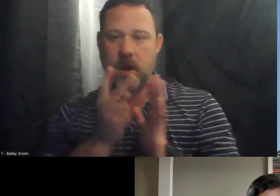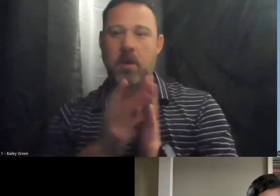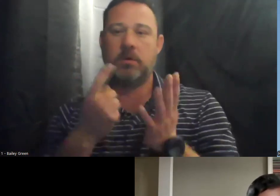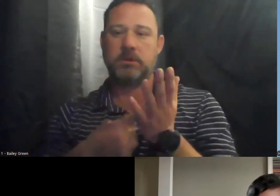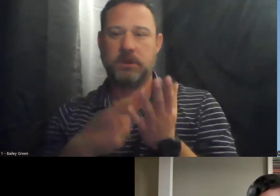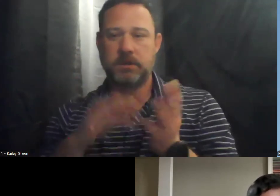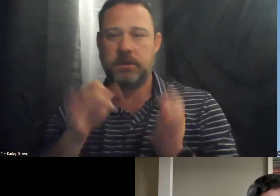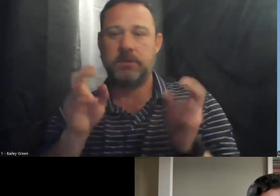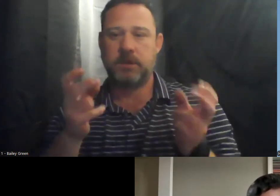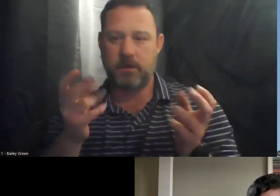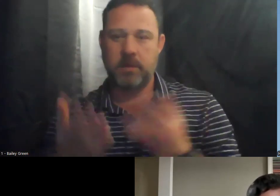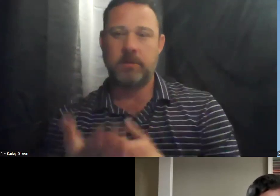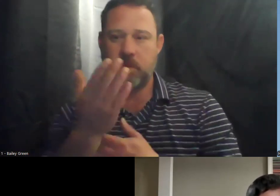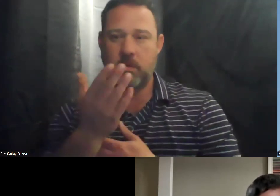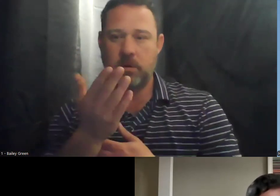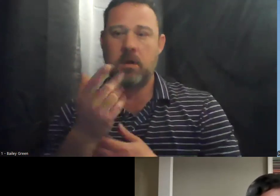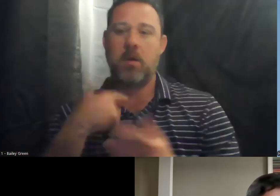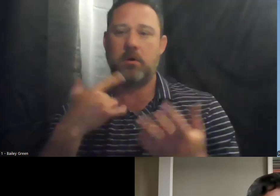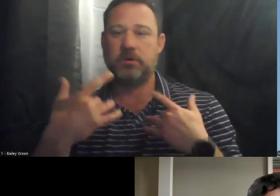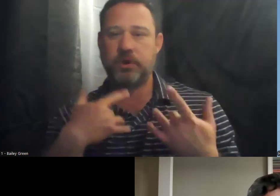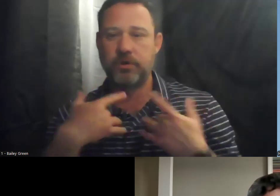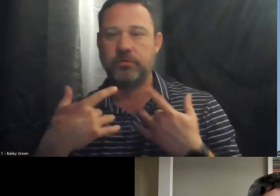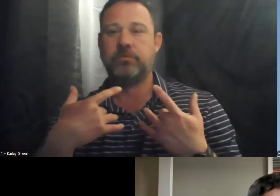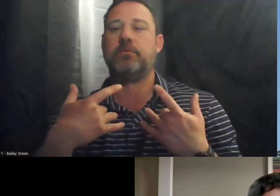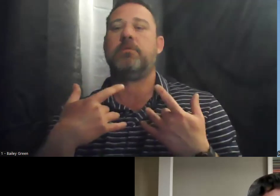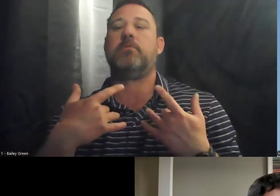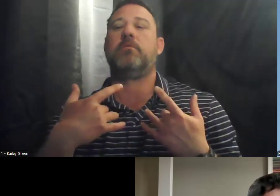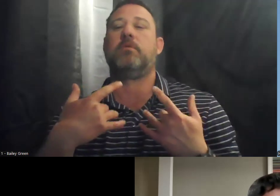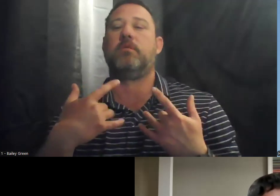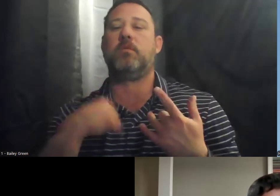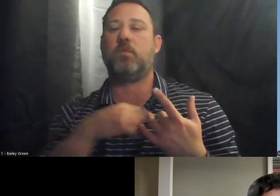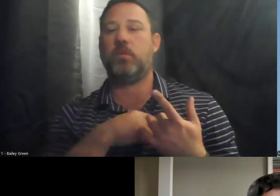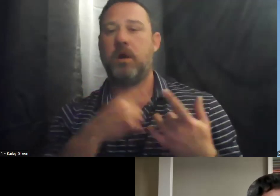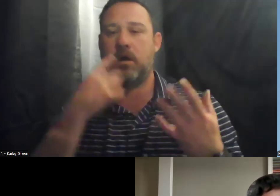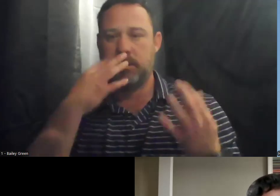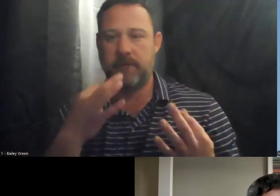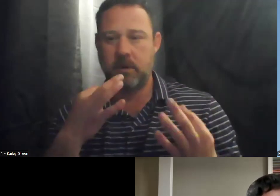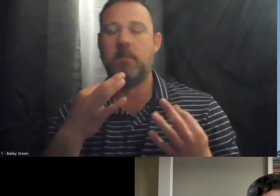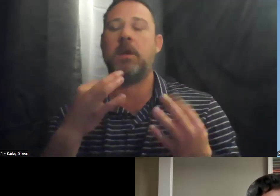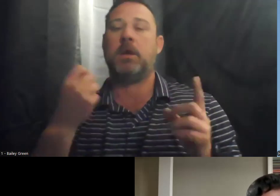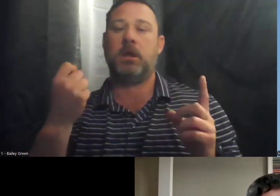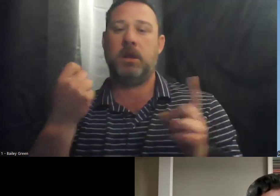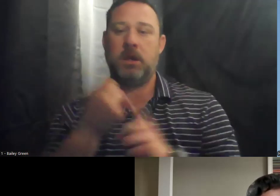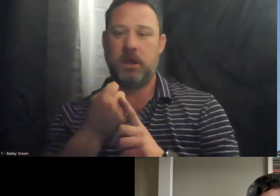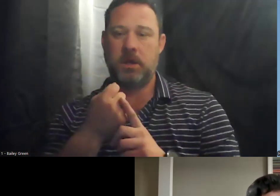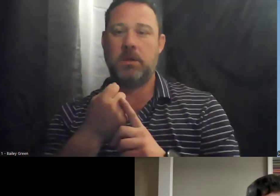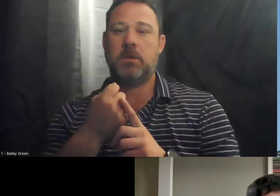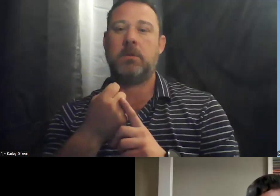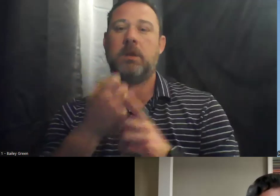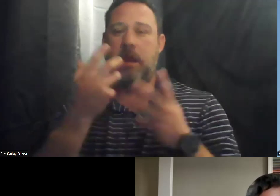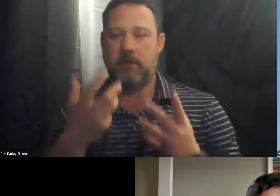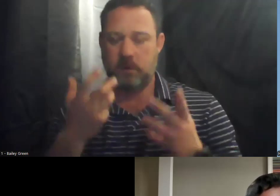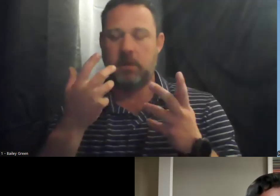this very topic this morning, our concerns. We are definitely being hit